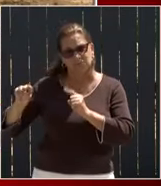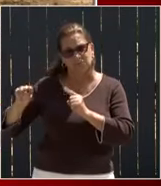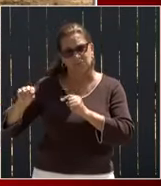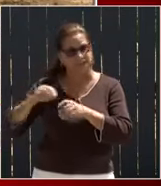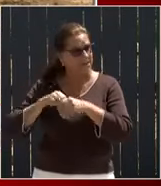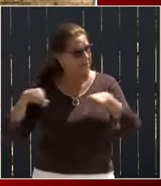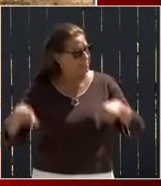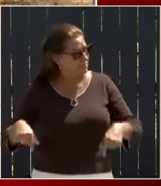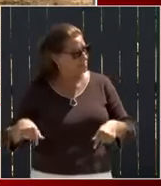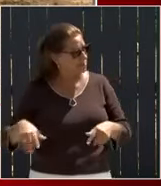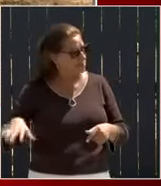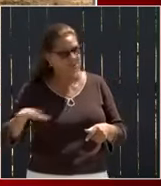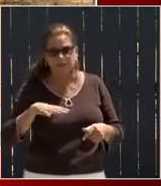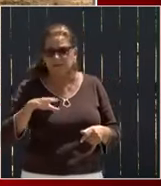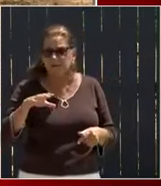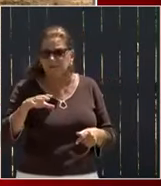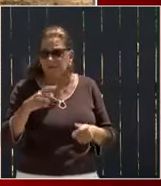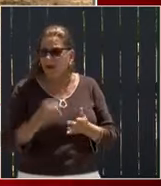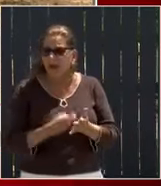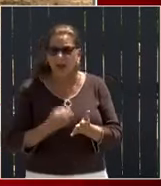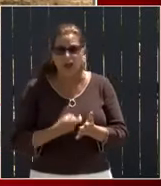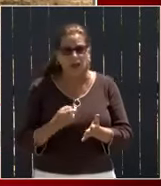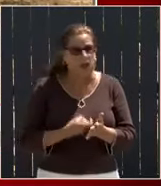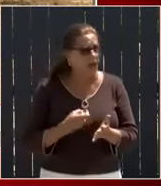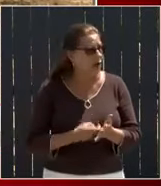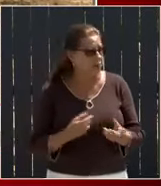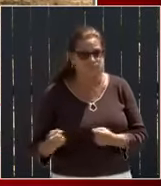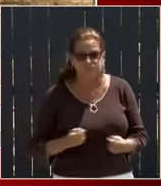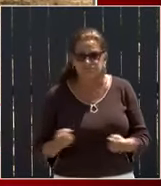I learned to love this community over here.